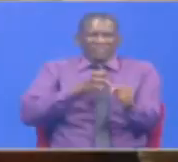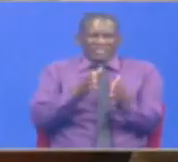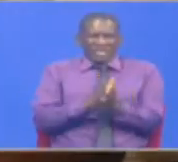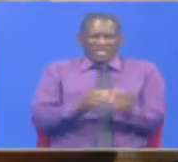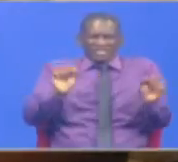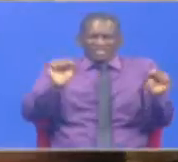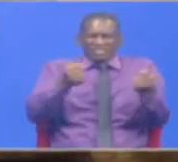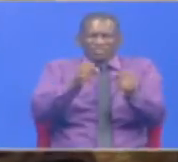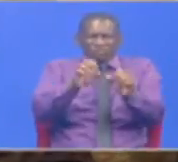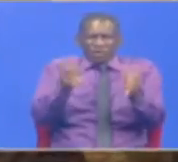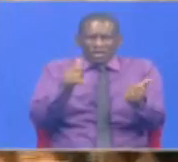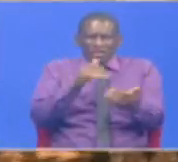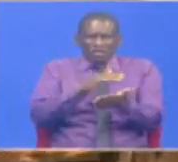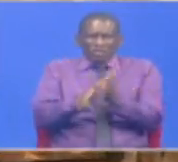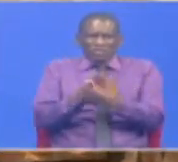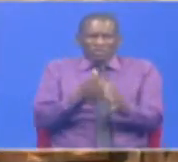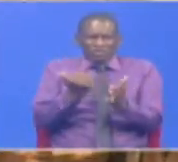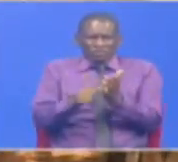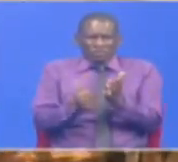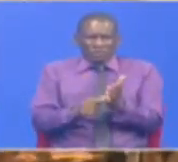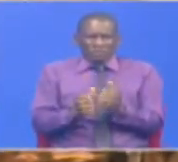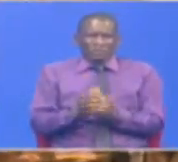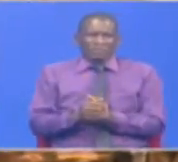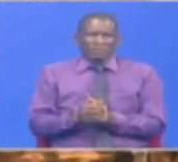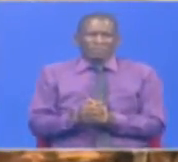without any complications.